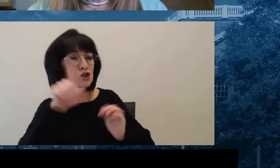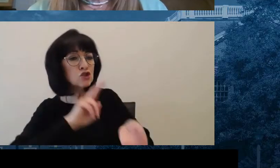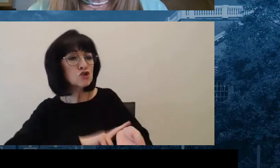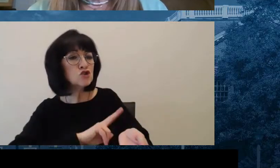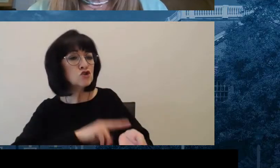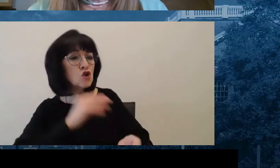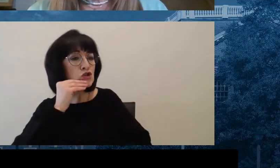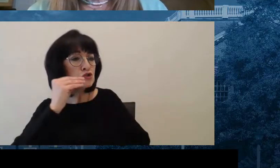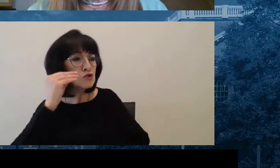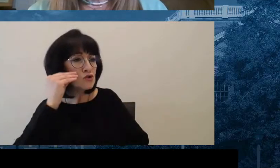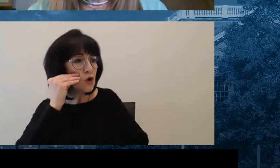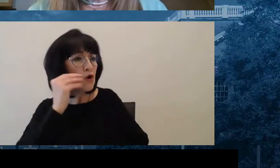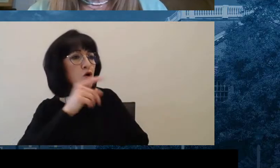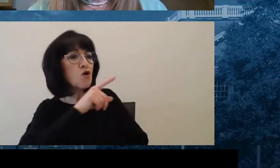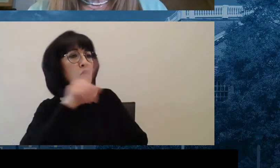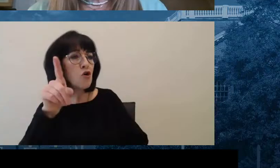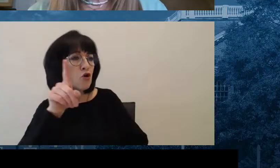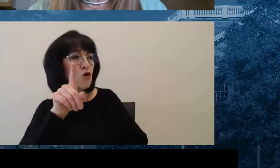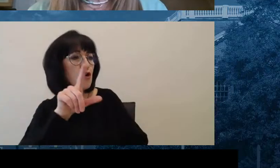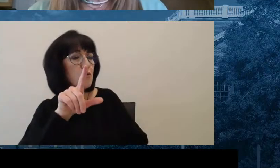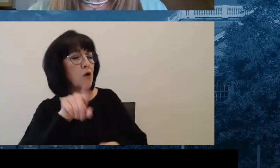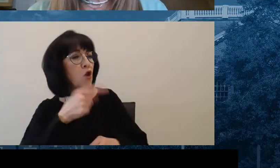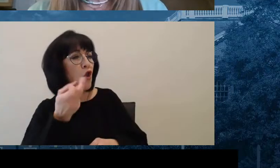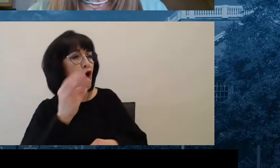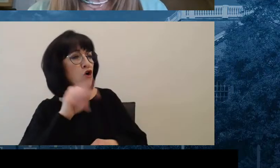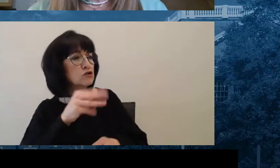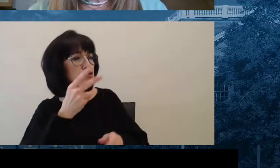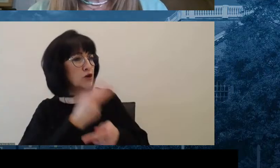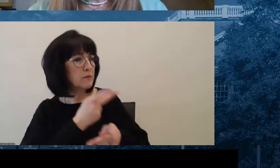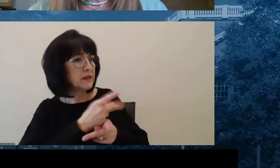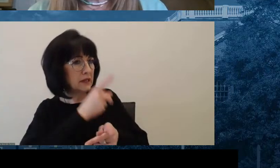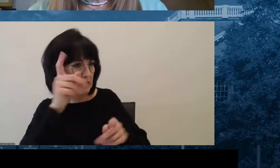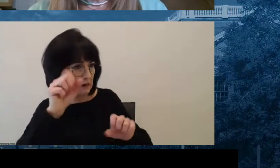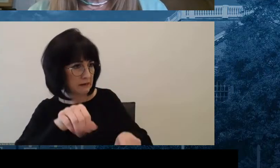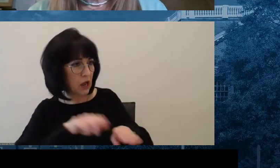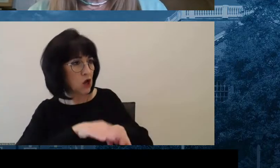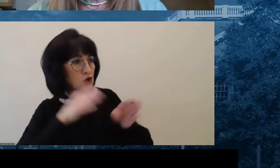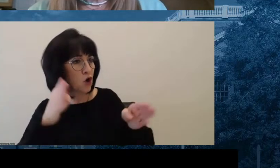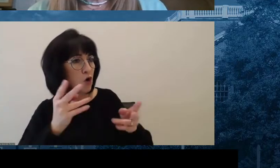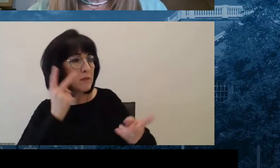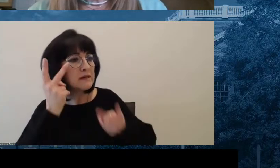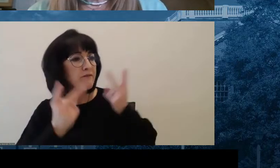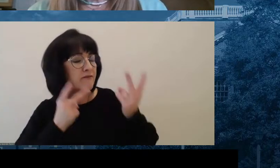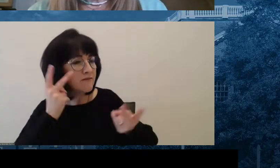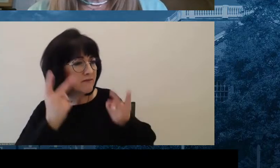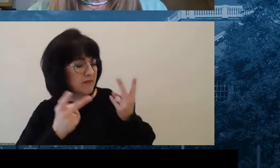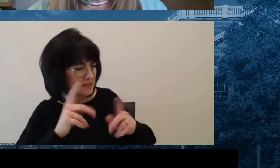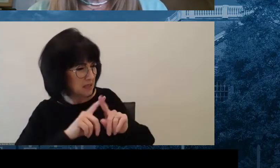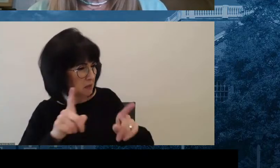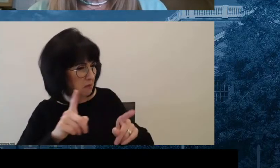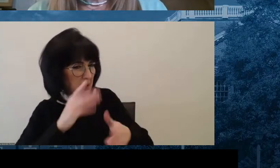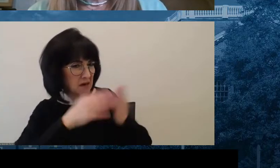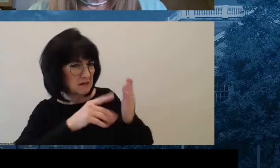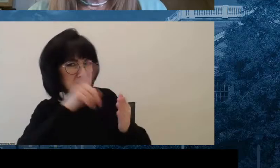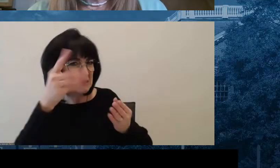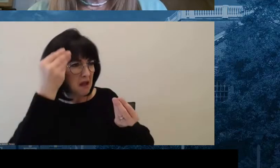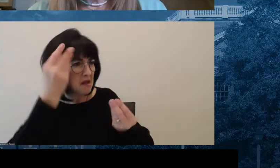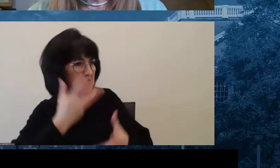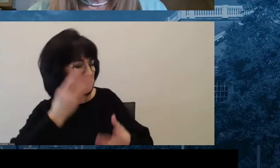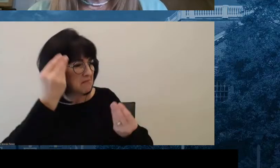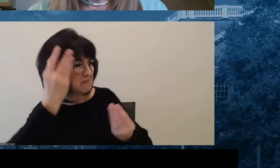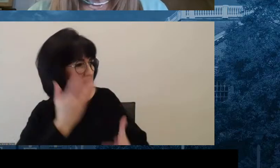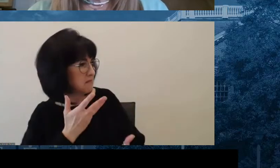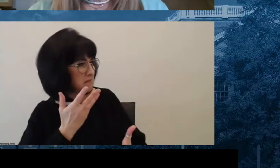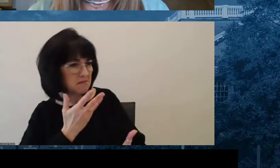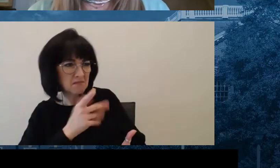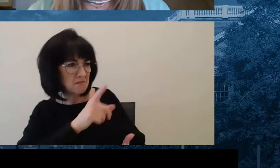facilities to resume visitations. But we're getting a lot of reports that some still aren't allowing visitation and that many residents remain locked down in a sense. Is